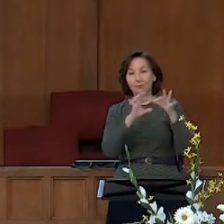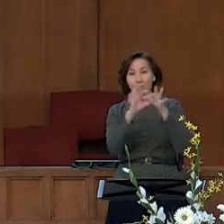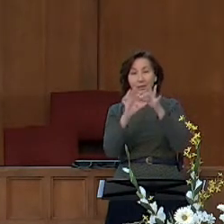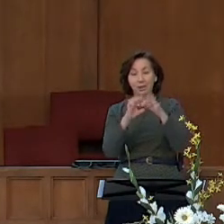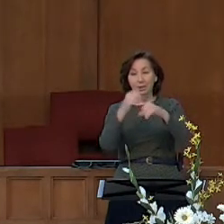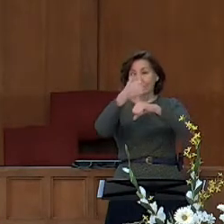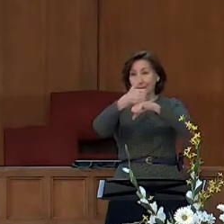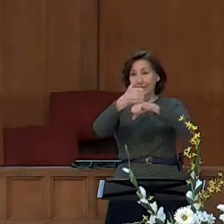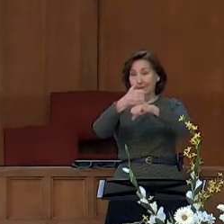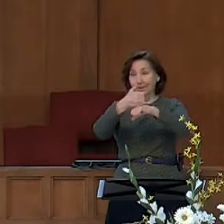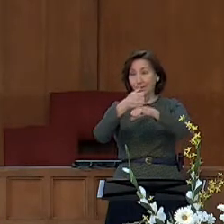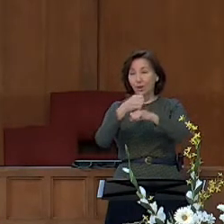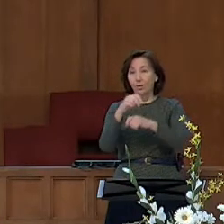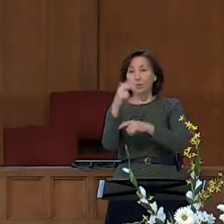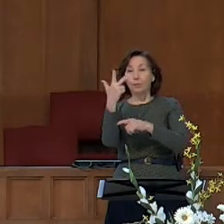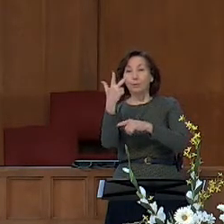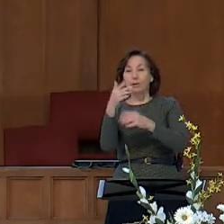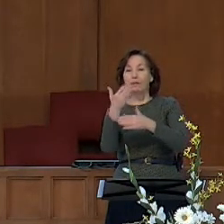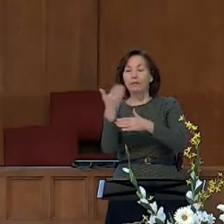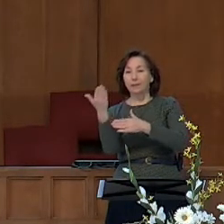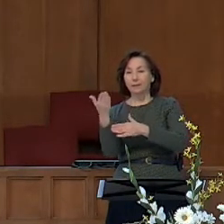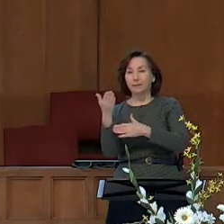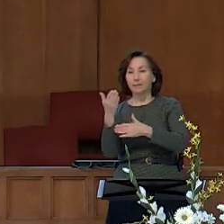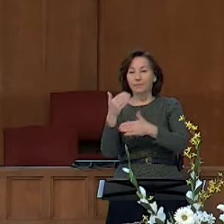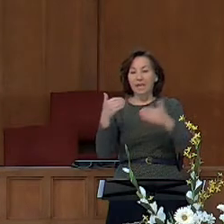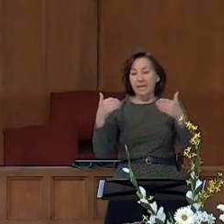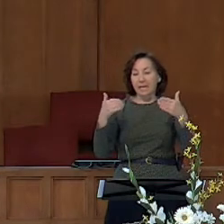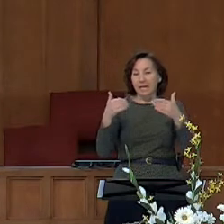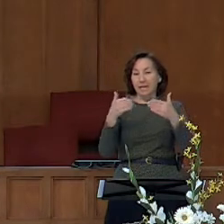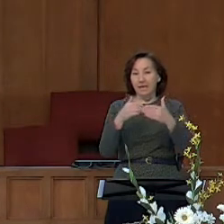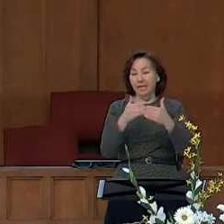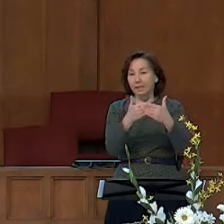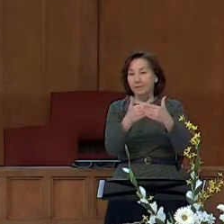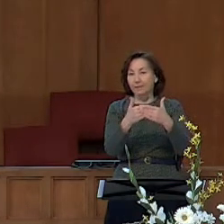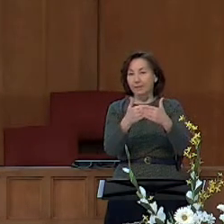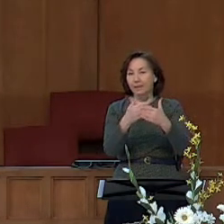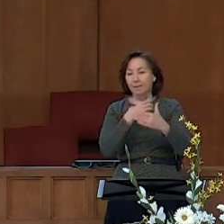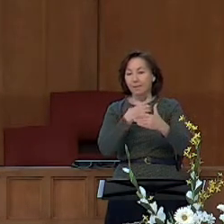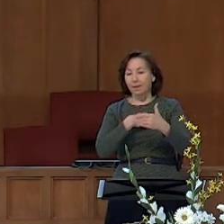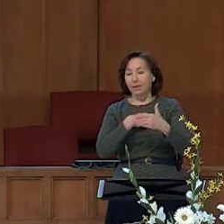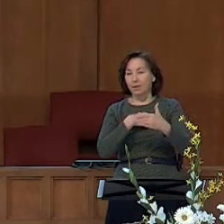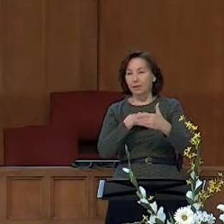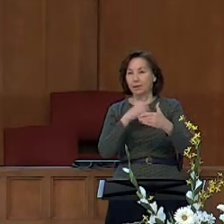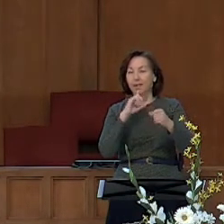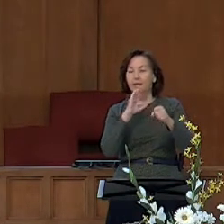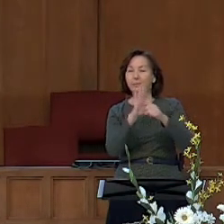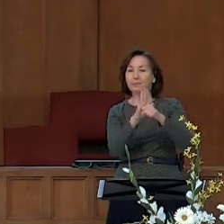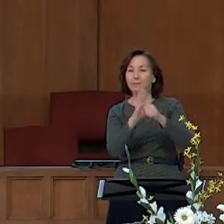based on three components: intimacy, passion, and commitment.